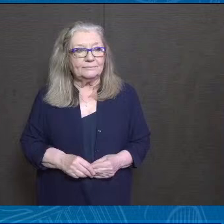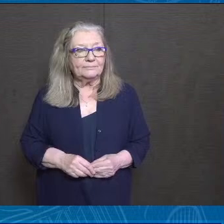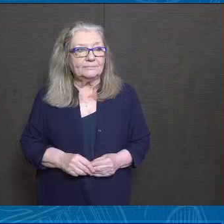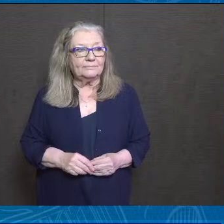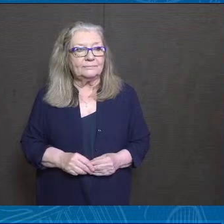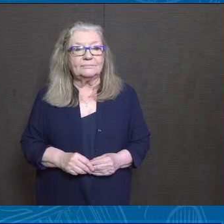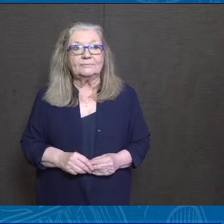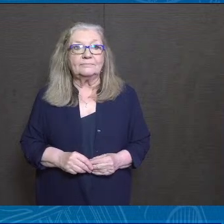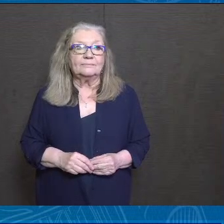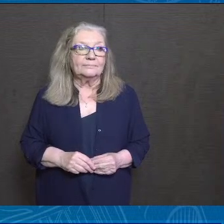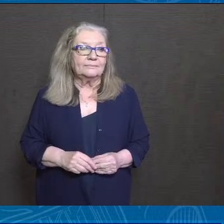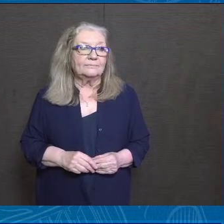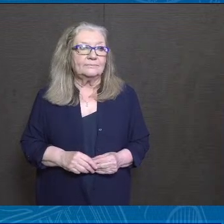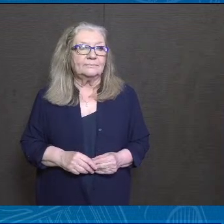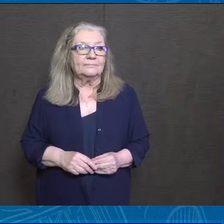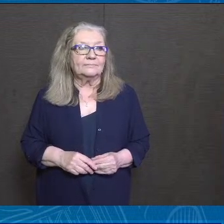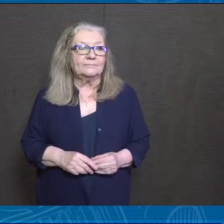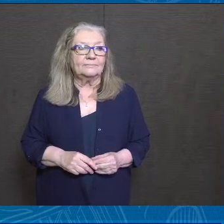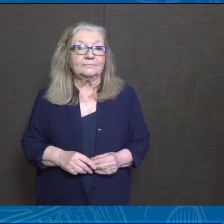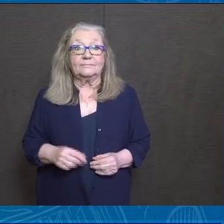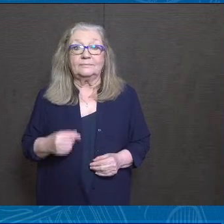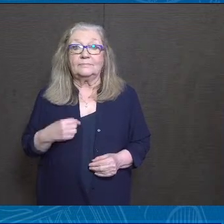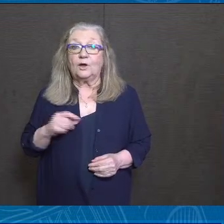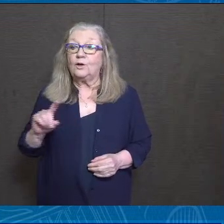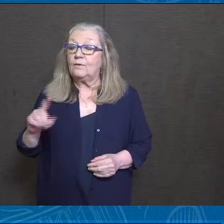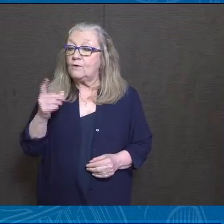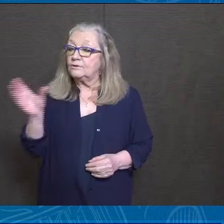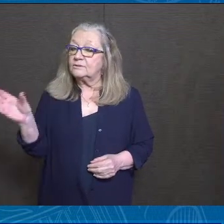I would like our first presenter,